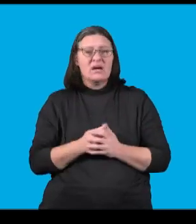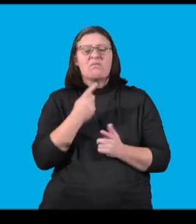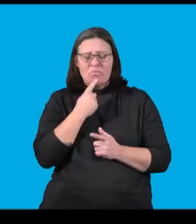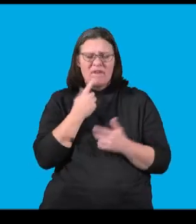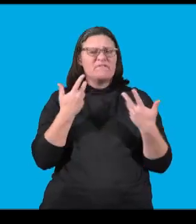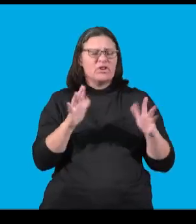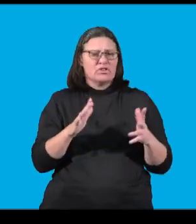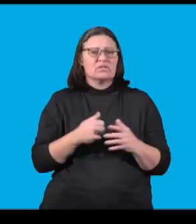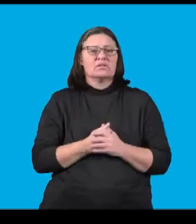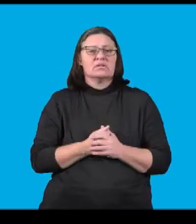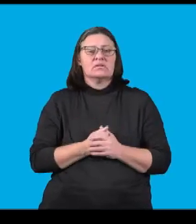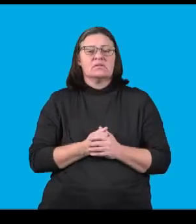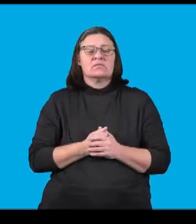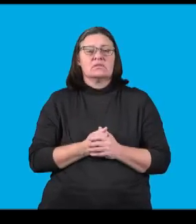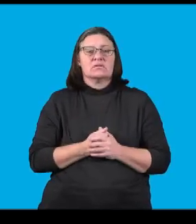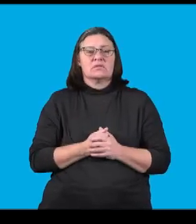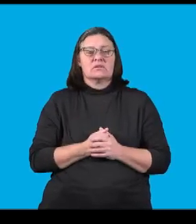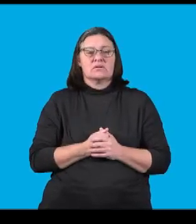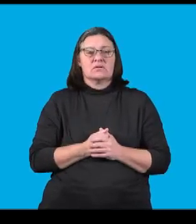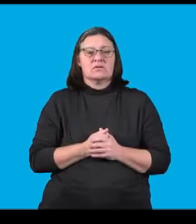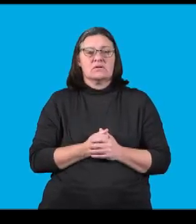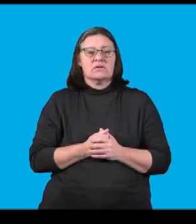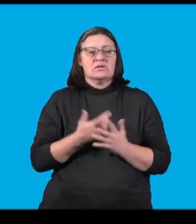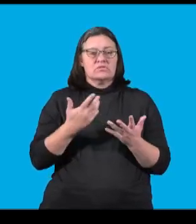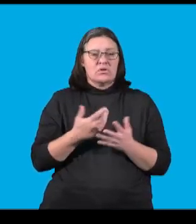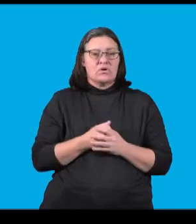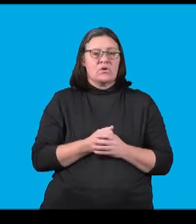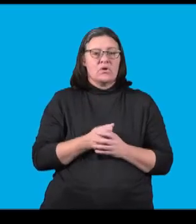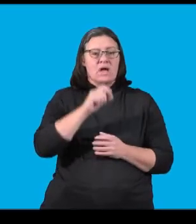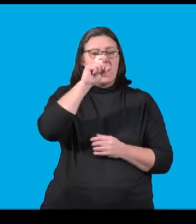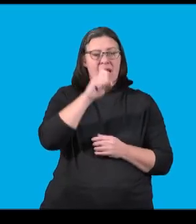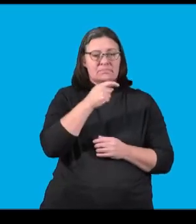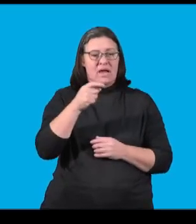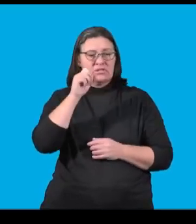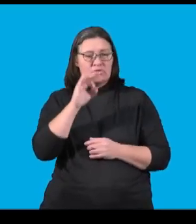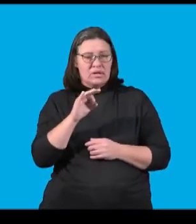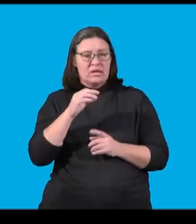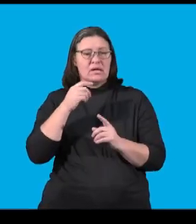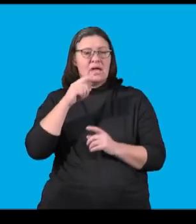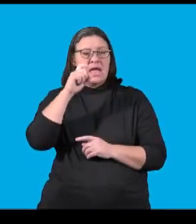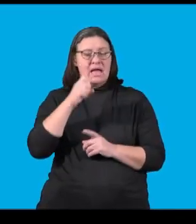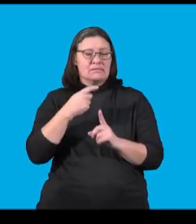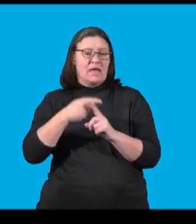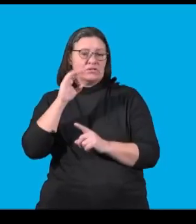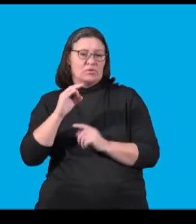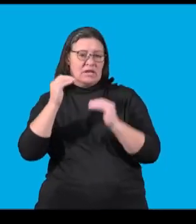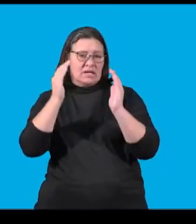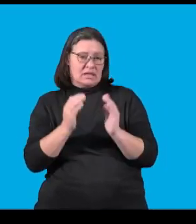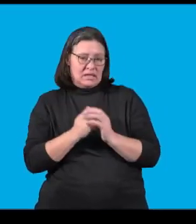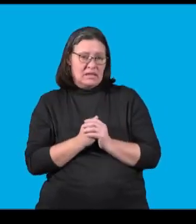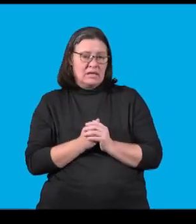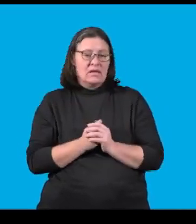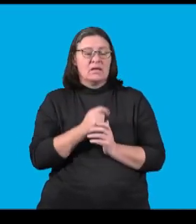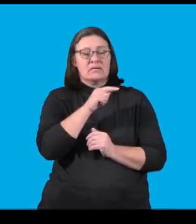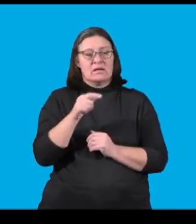That's a concept we learn in grade 9. To factorize, it's the square root of x squared, which is x, minus the square root of 9, which is 3.